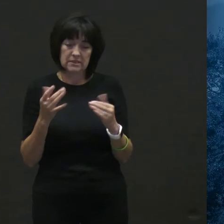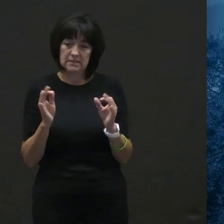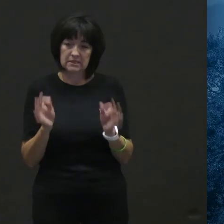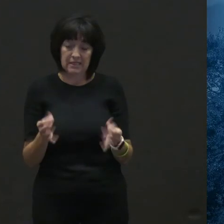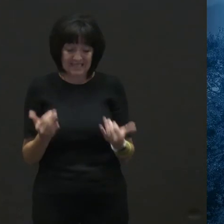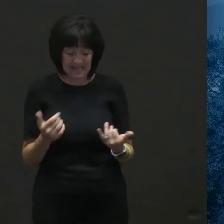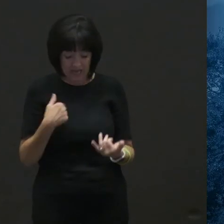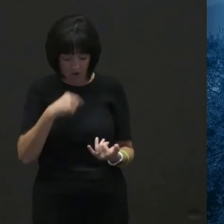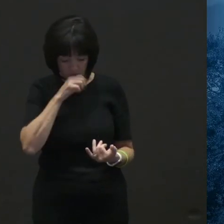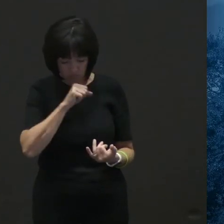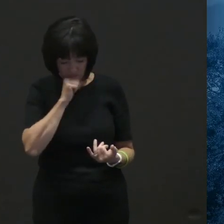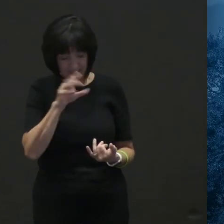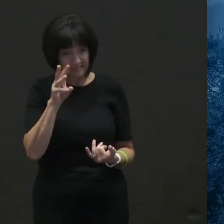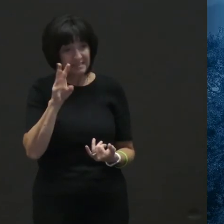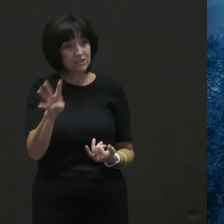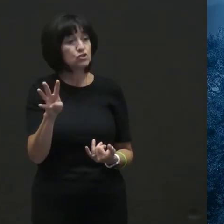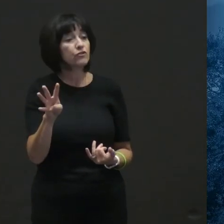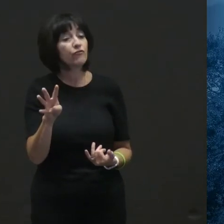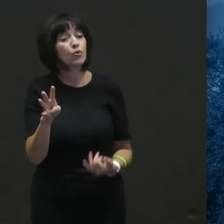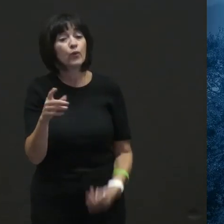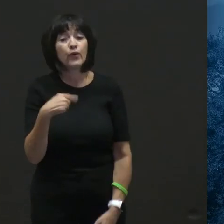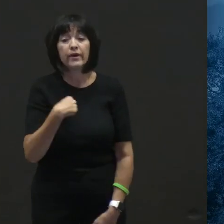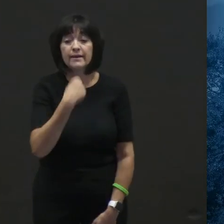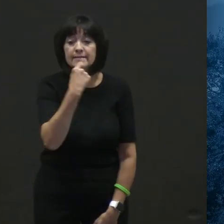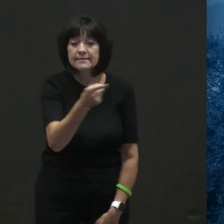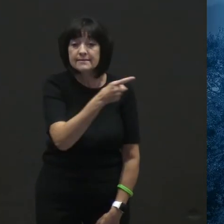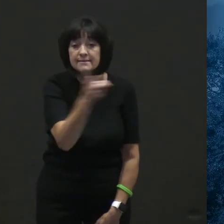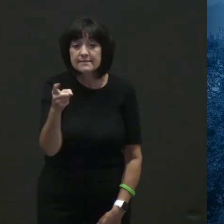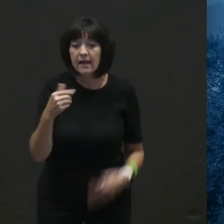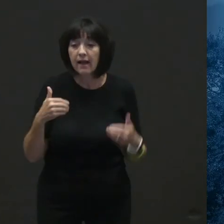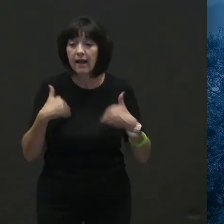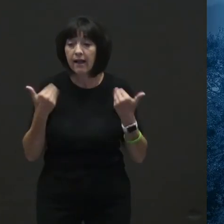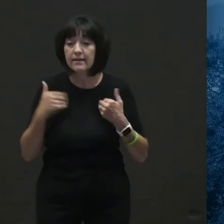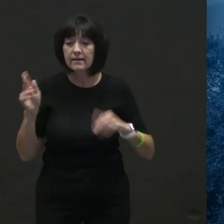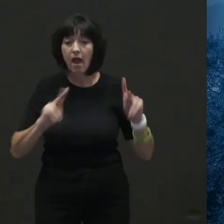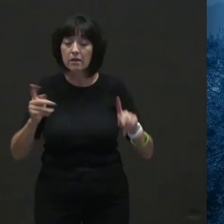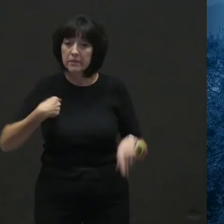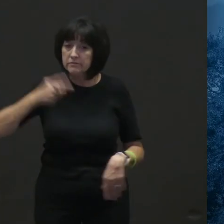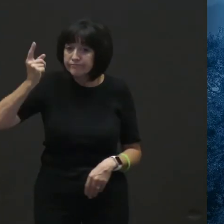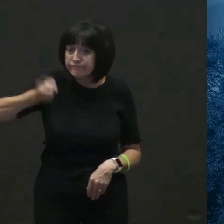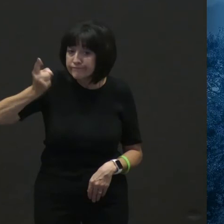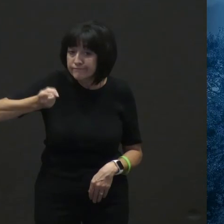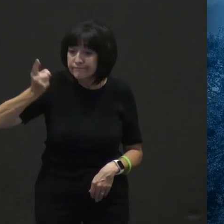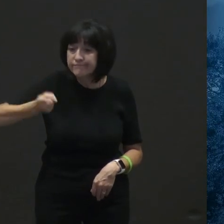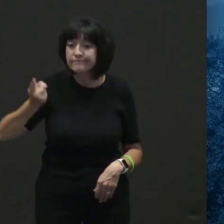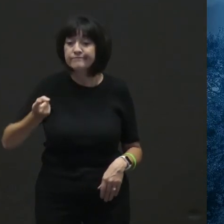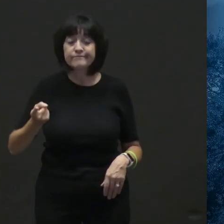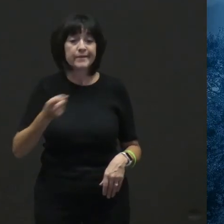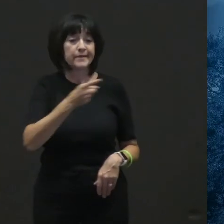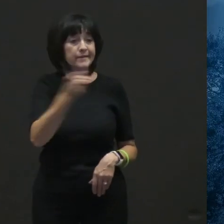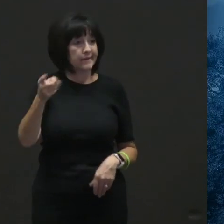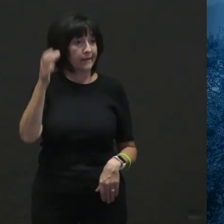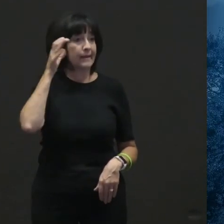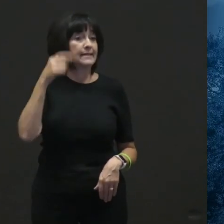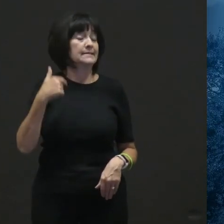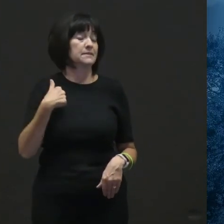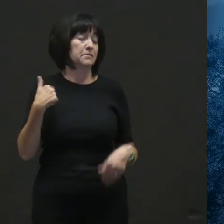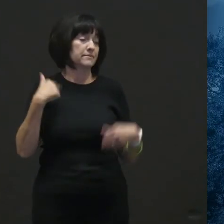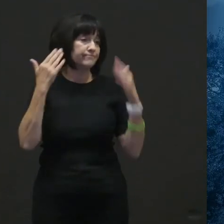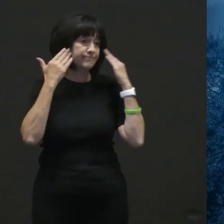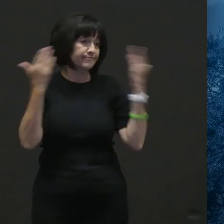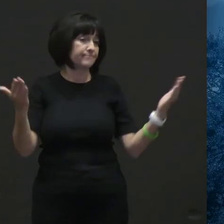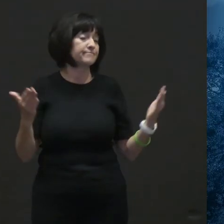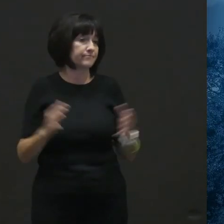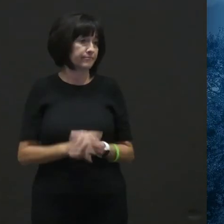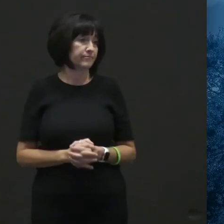am I? 64-year-old telling a college student what they should or shouldn't do is probably not the way to get the message across. But